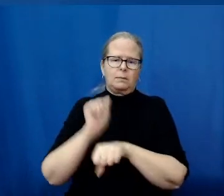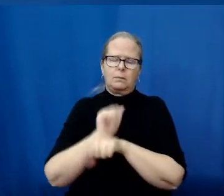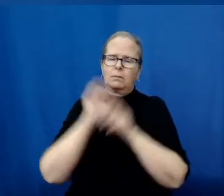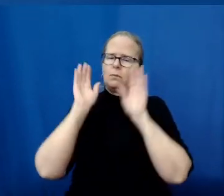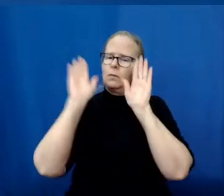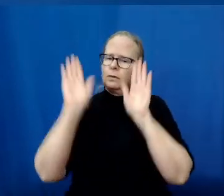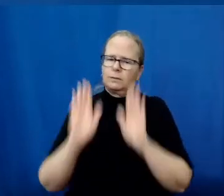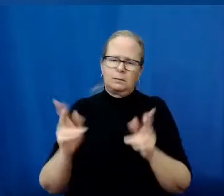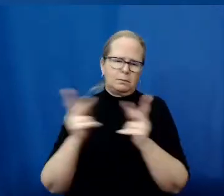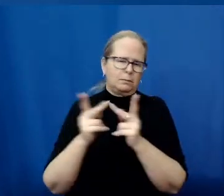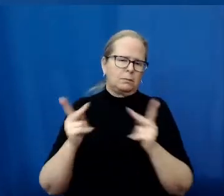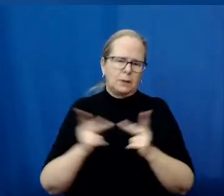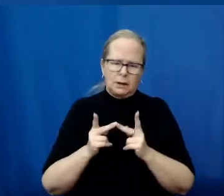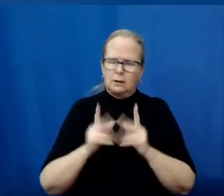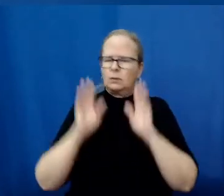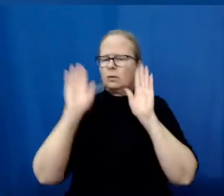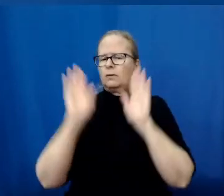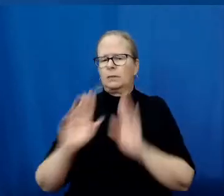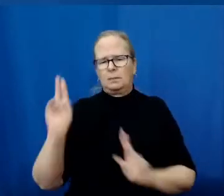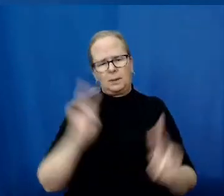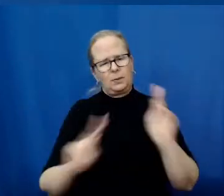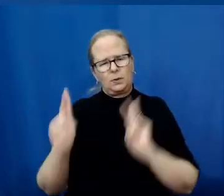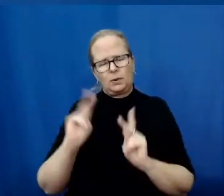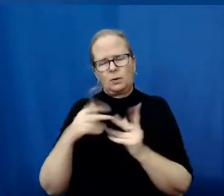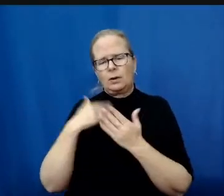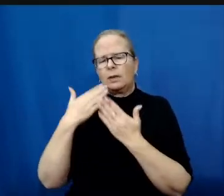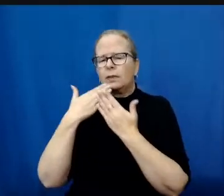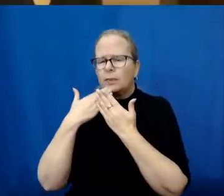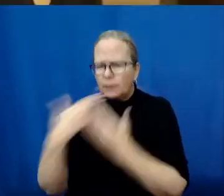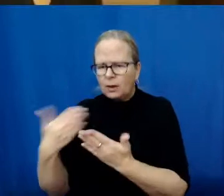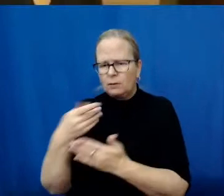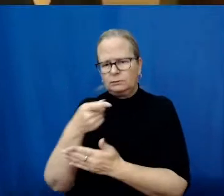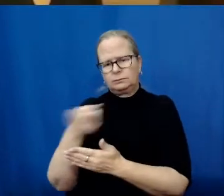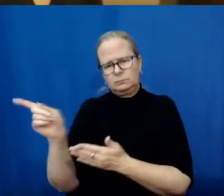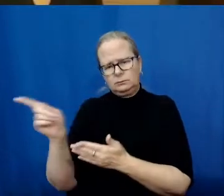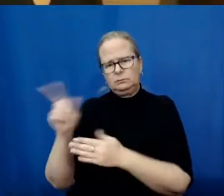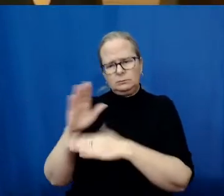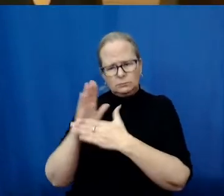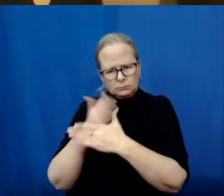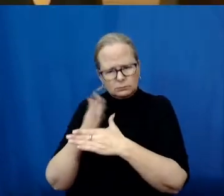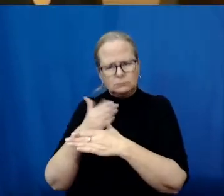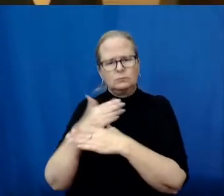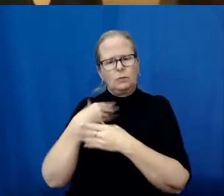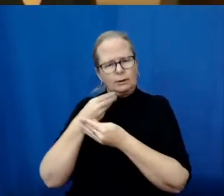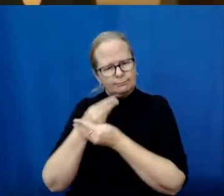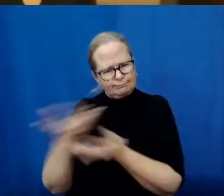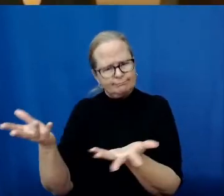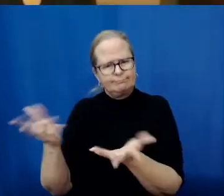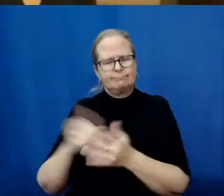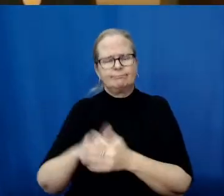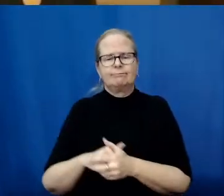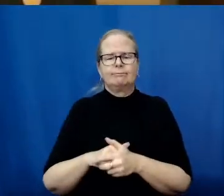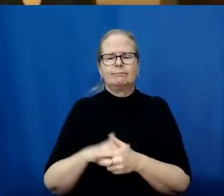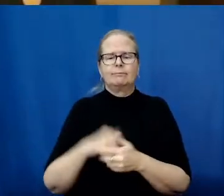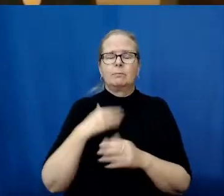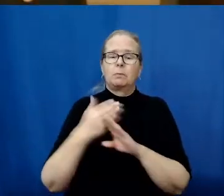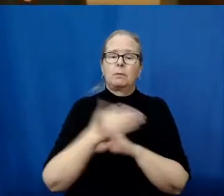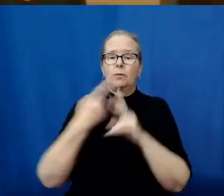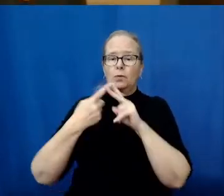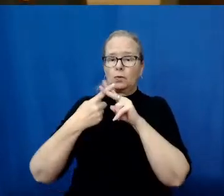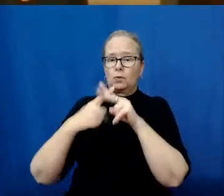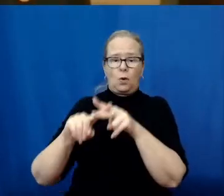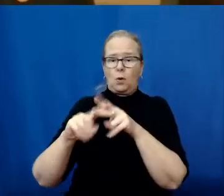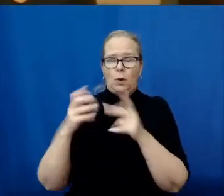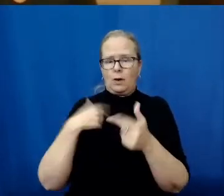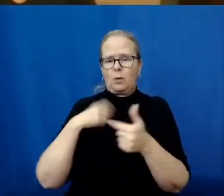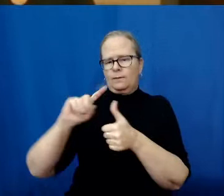bring Dr. Joe Vipond into the conversation to update us on Alberta's current publicly available